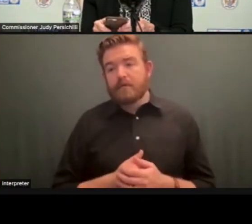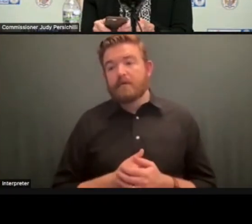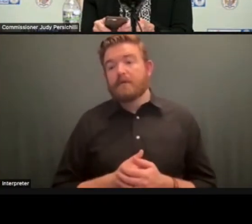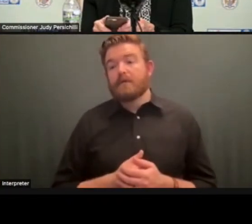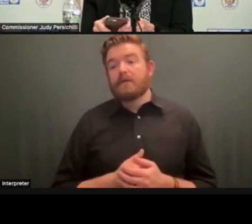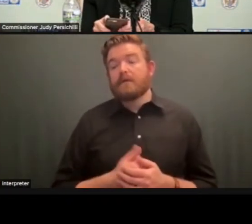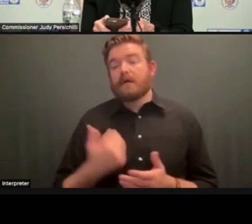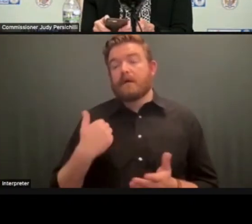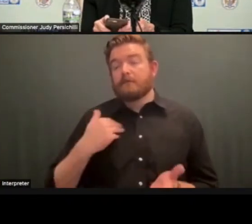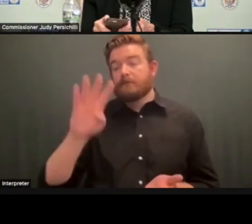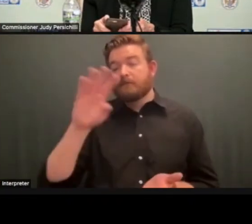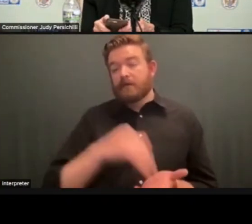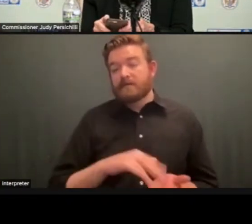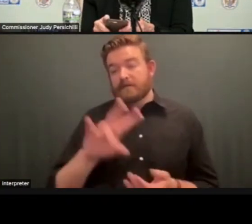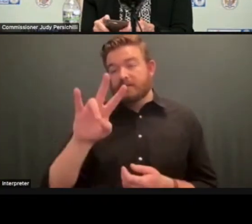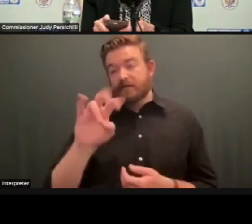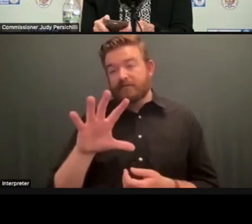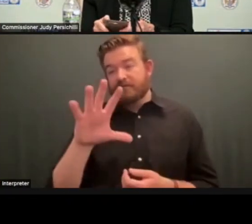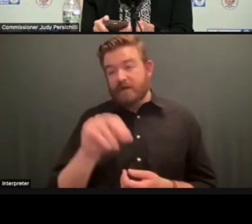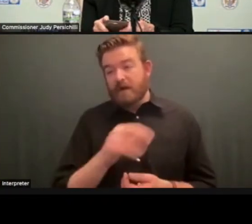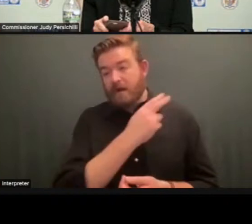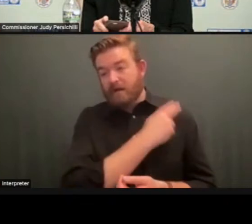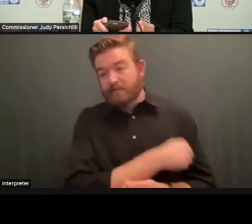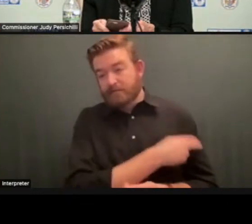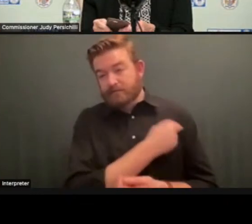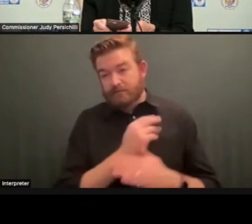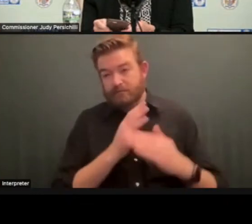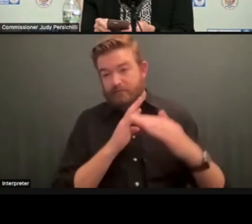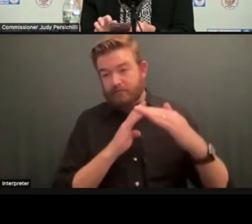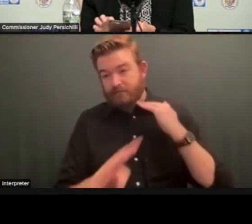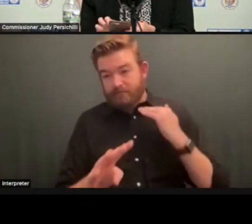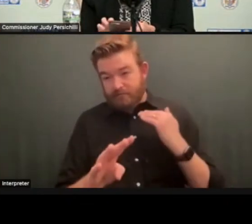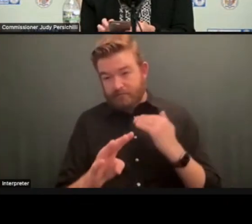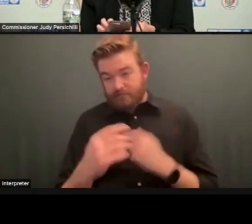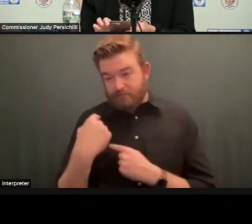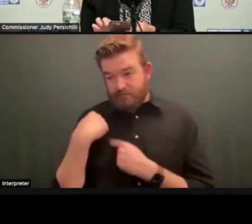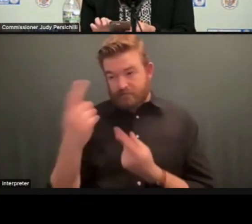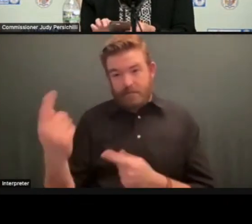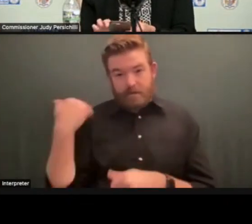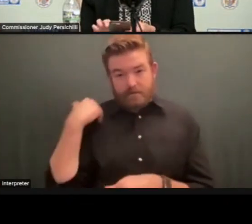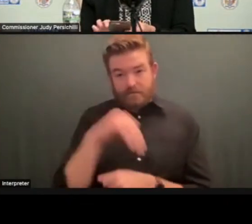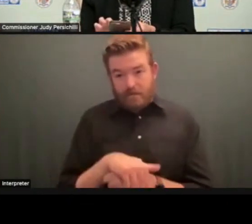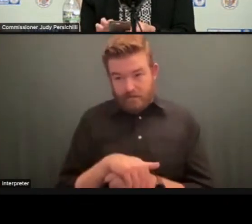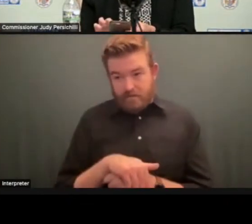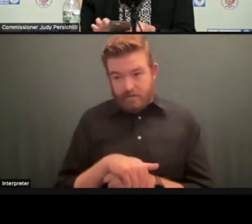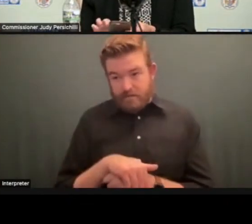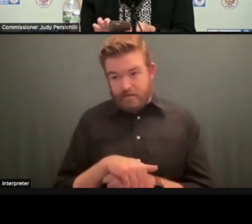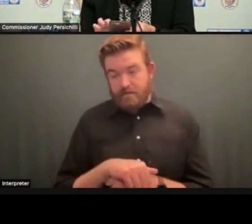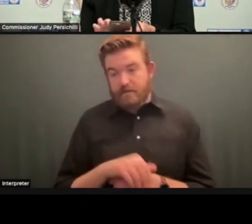4,715 hospitalizations as of last night. The peak in April of 2020 was